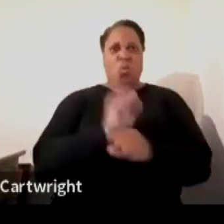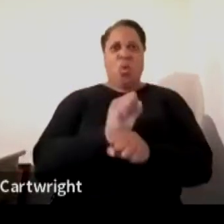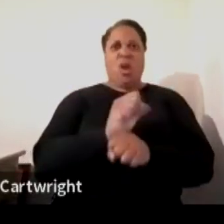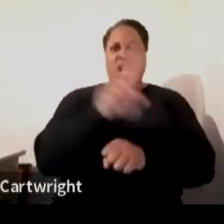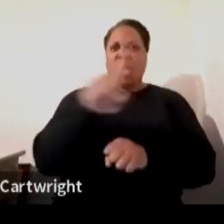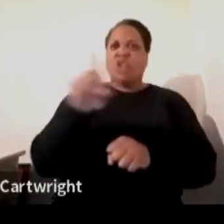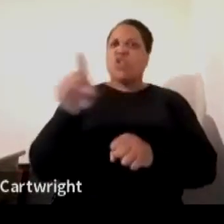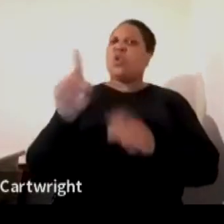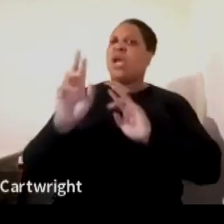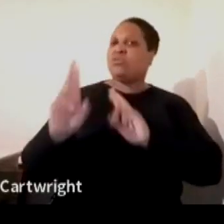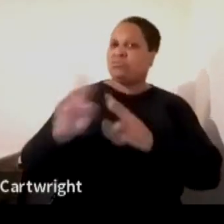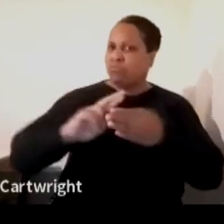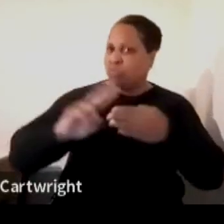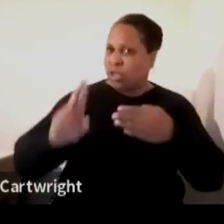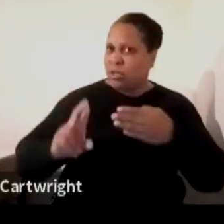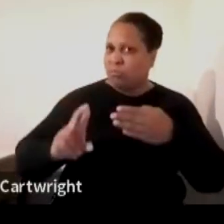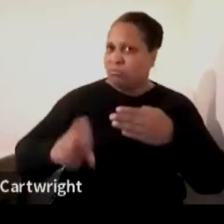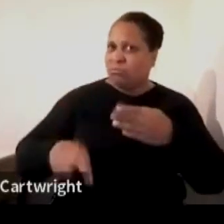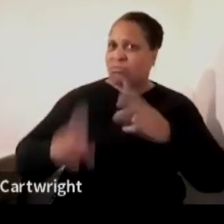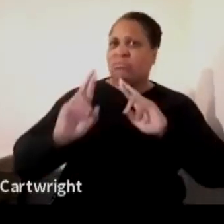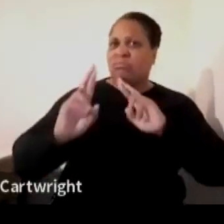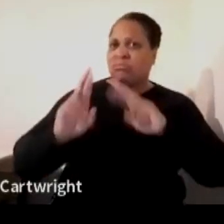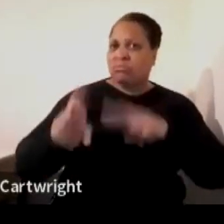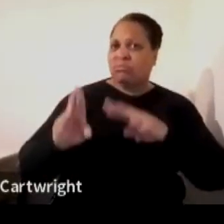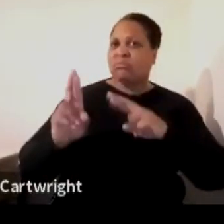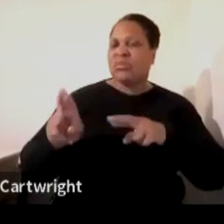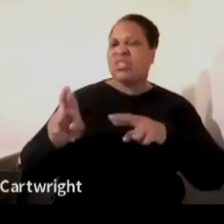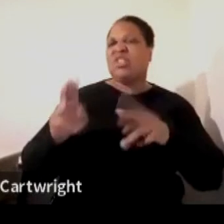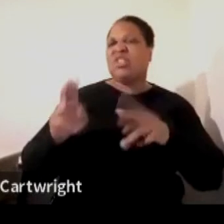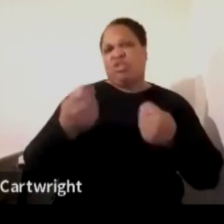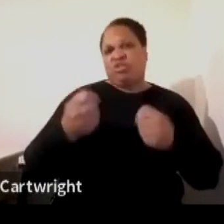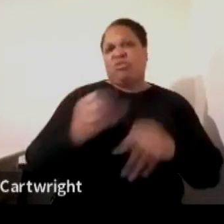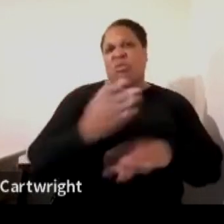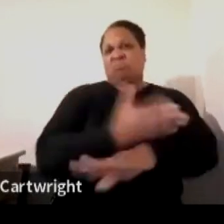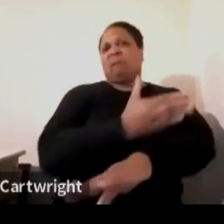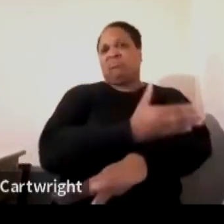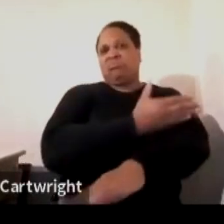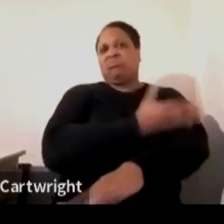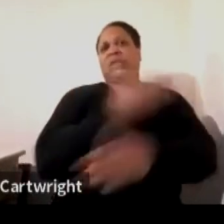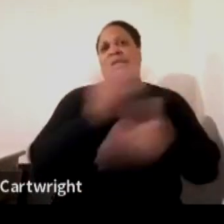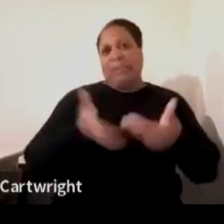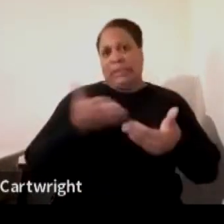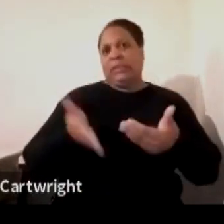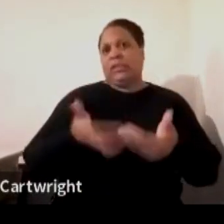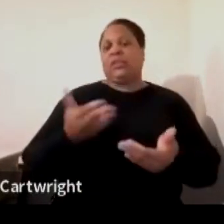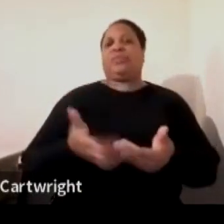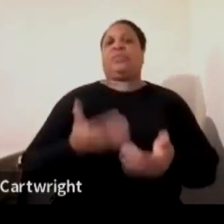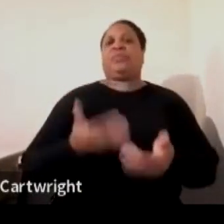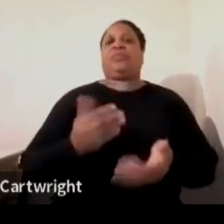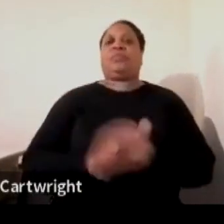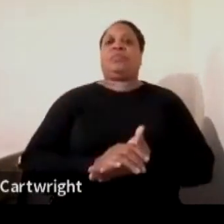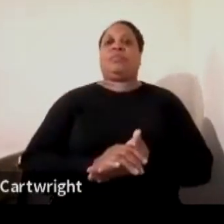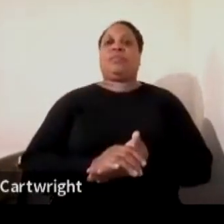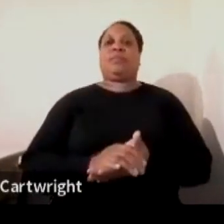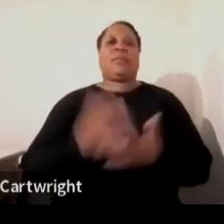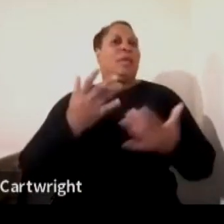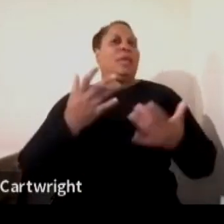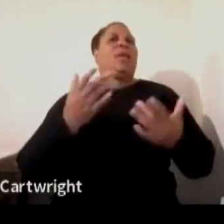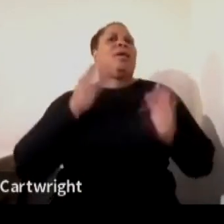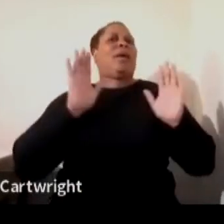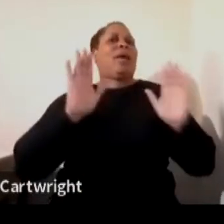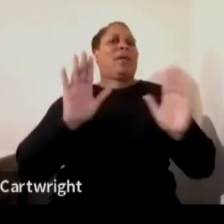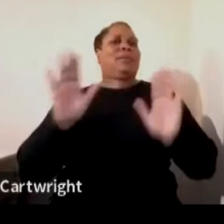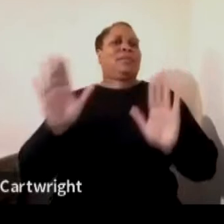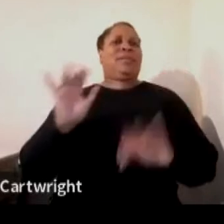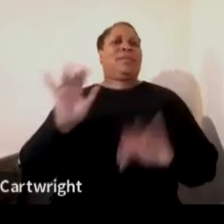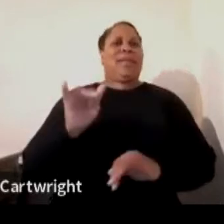reports, we're also gearing up for that to make it a bit easier. Excellent, thank you. Now I'm gonna throw out a question for the three of